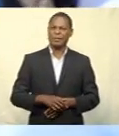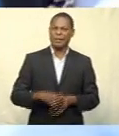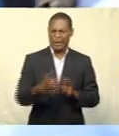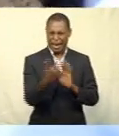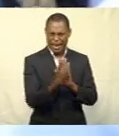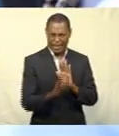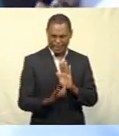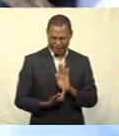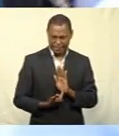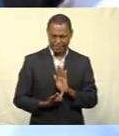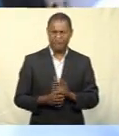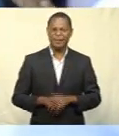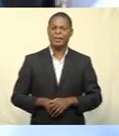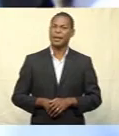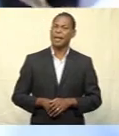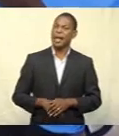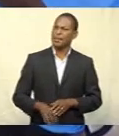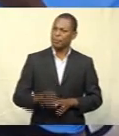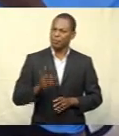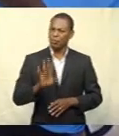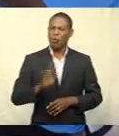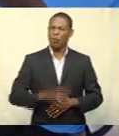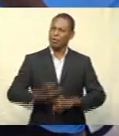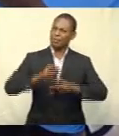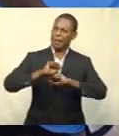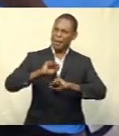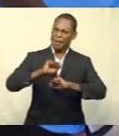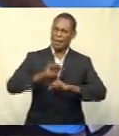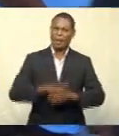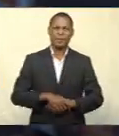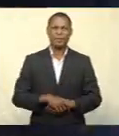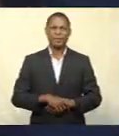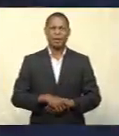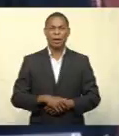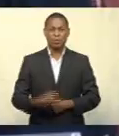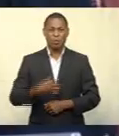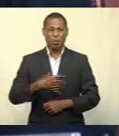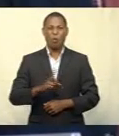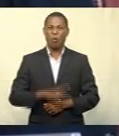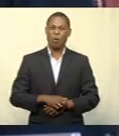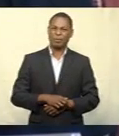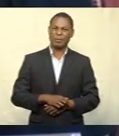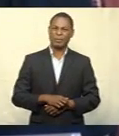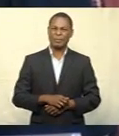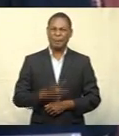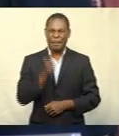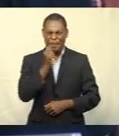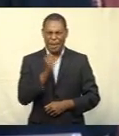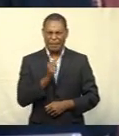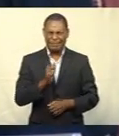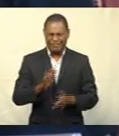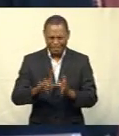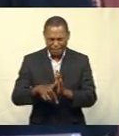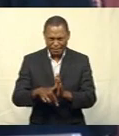use of state resources in party campaigns, and the enforcement of the blackout period. People will hear your